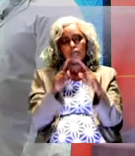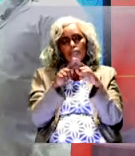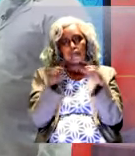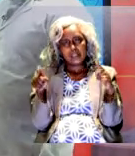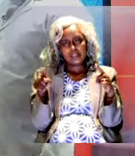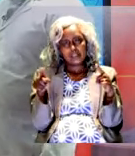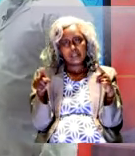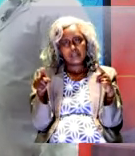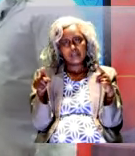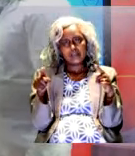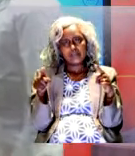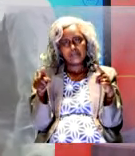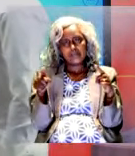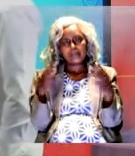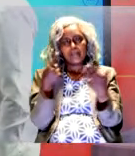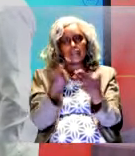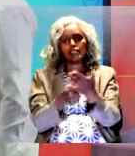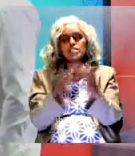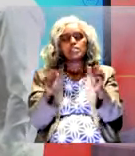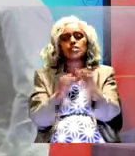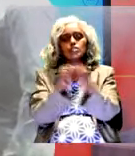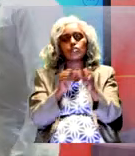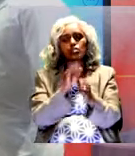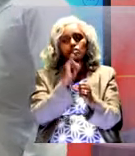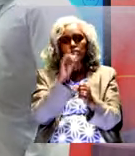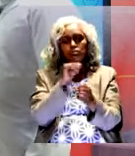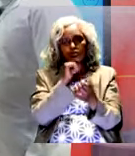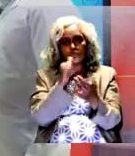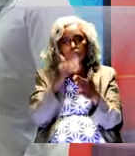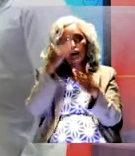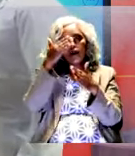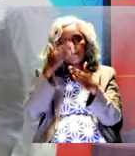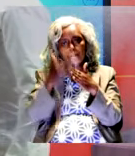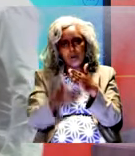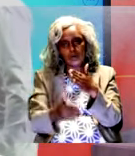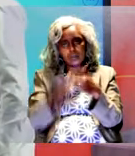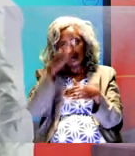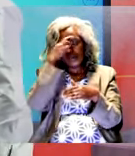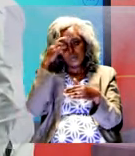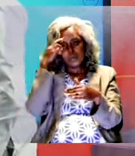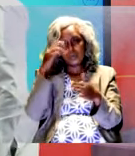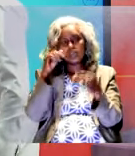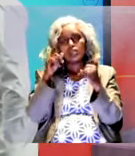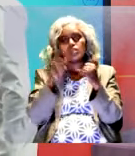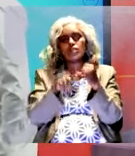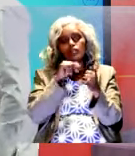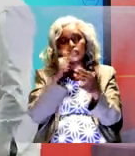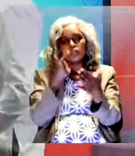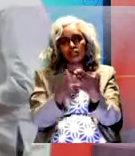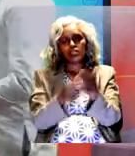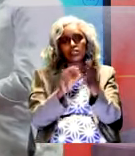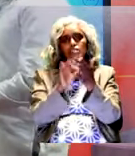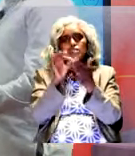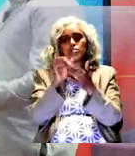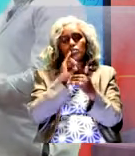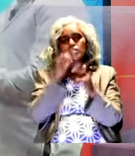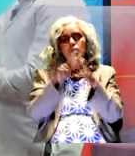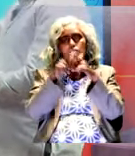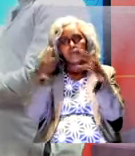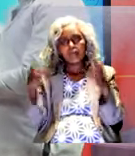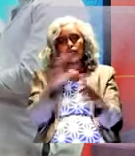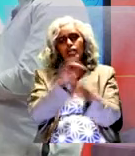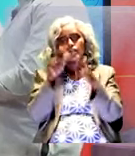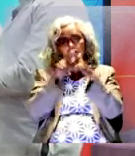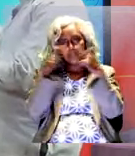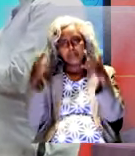But this sequence is not bounded, because at infinity this number is getting bigger and